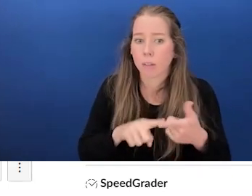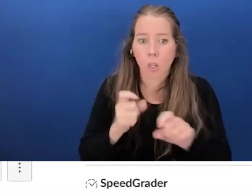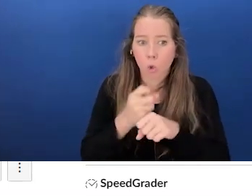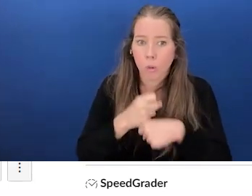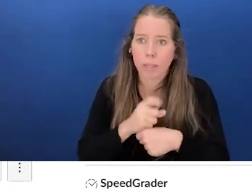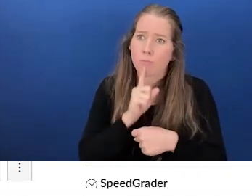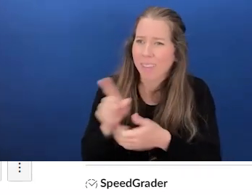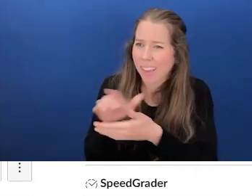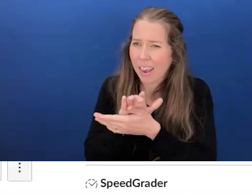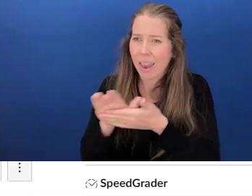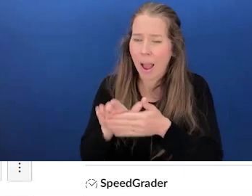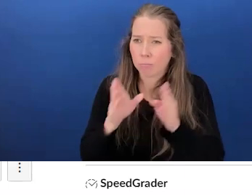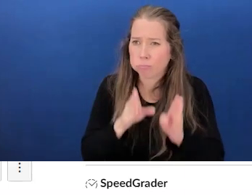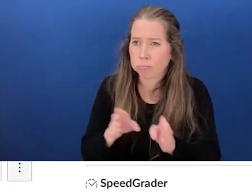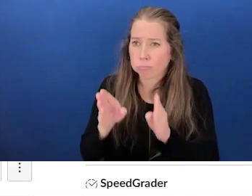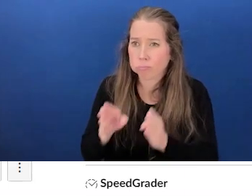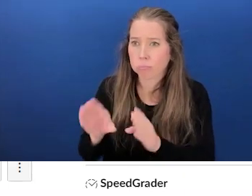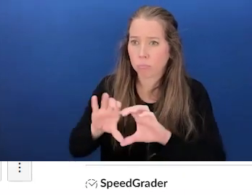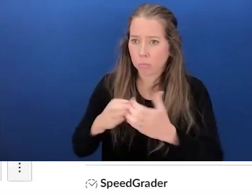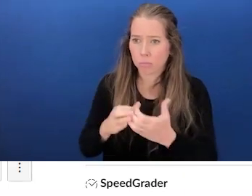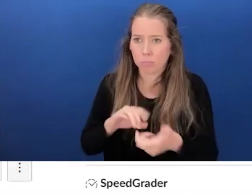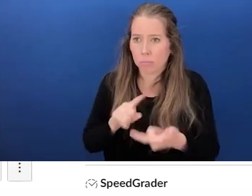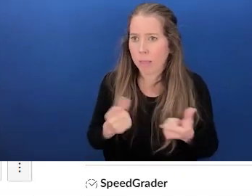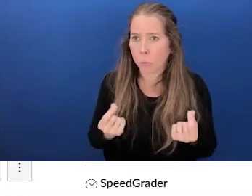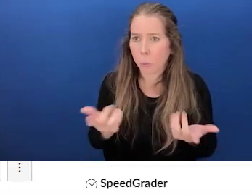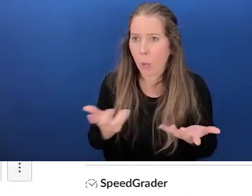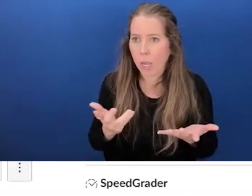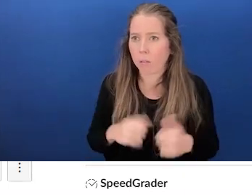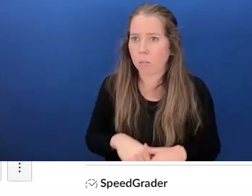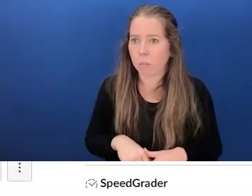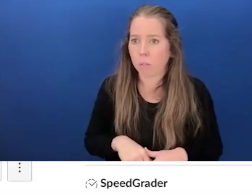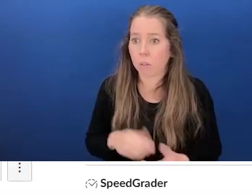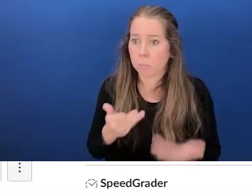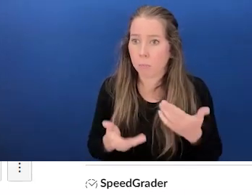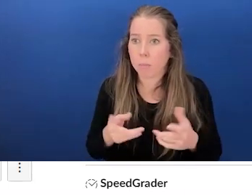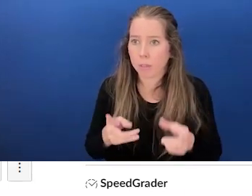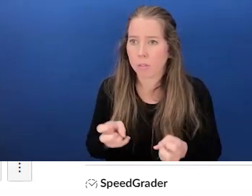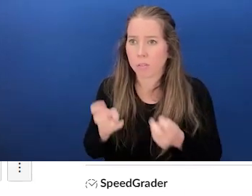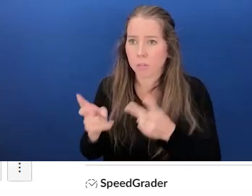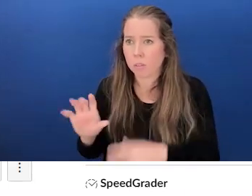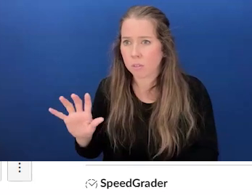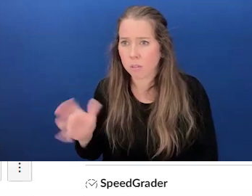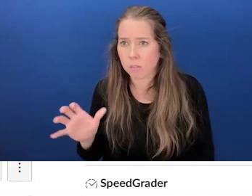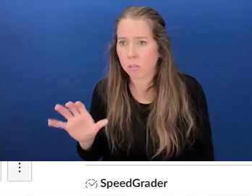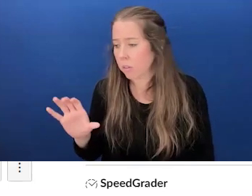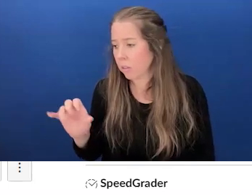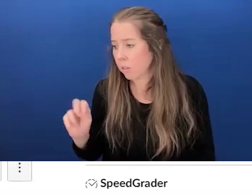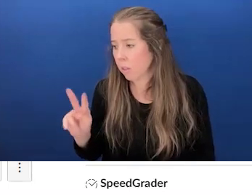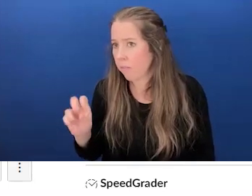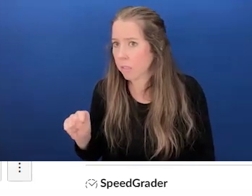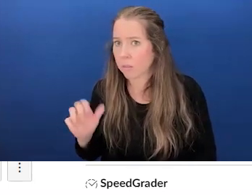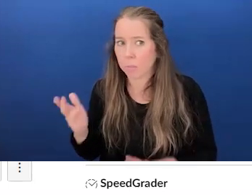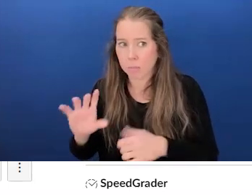really nicely laid out course. Then what would they do with that? They would then maybe take it to Canvas and maybe have it build out their Canvas